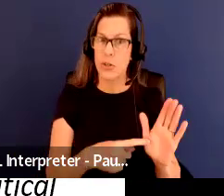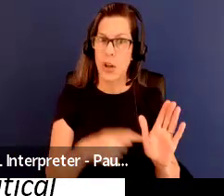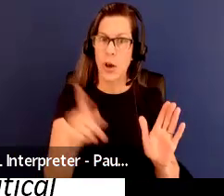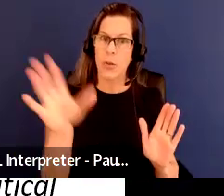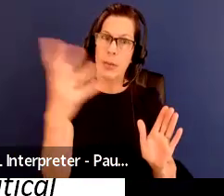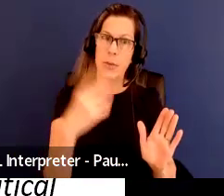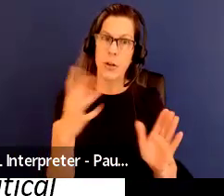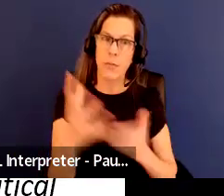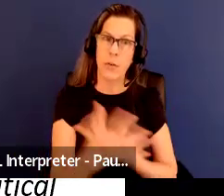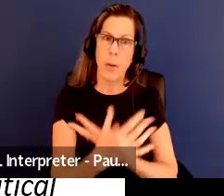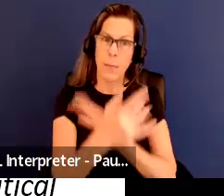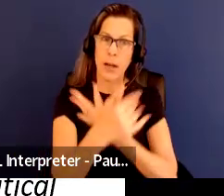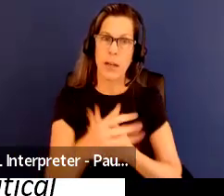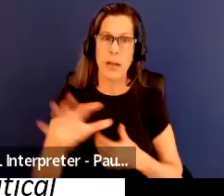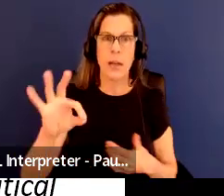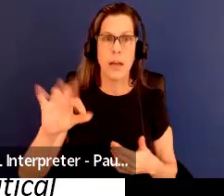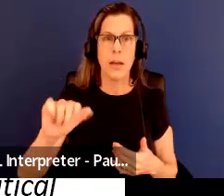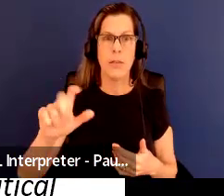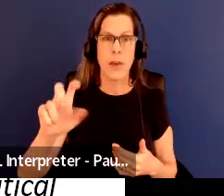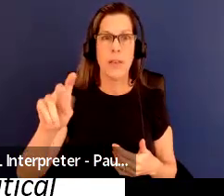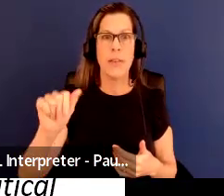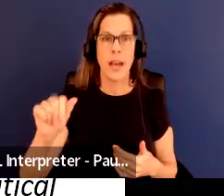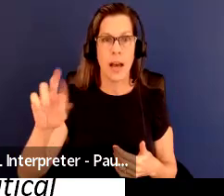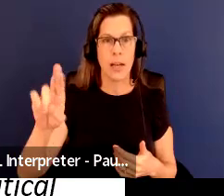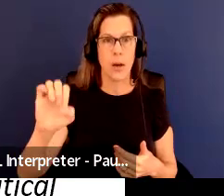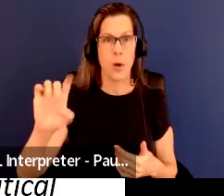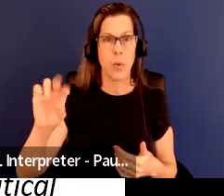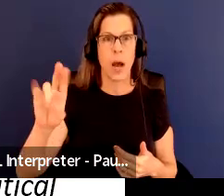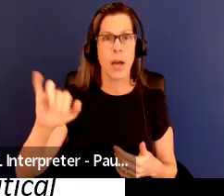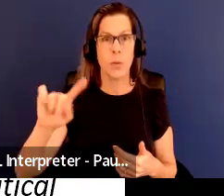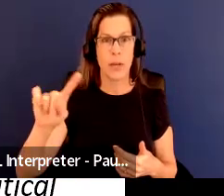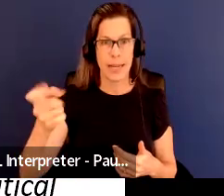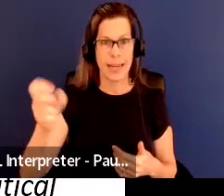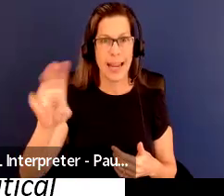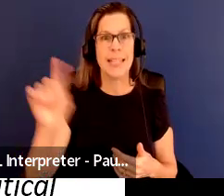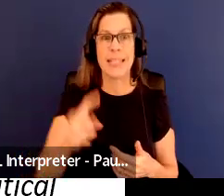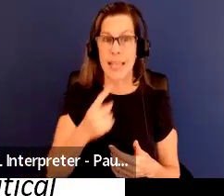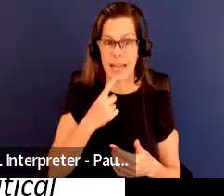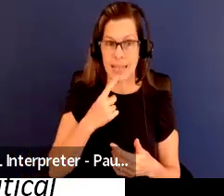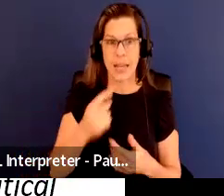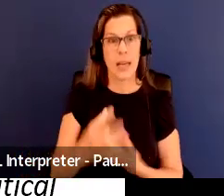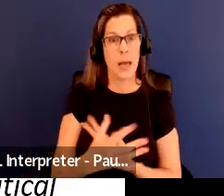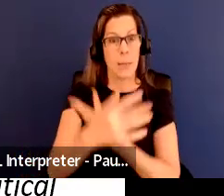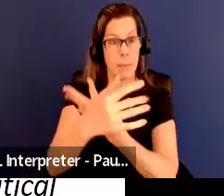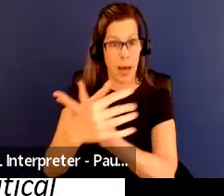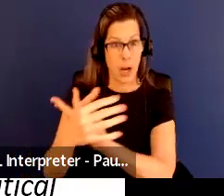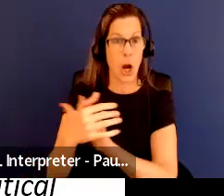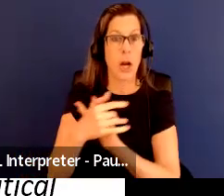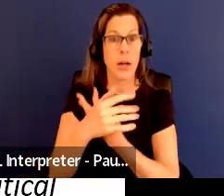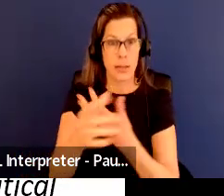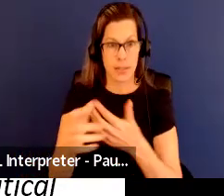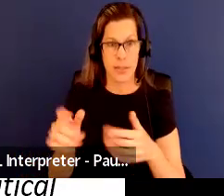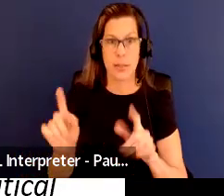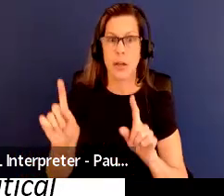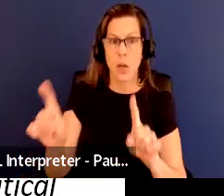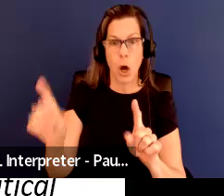butterfly. Fabiana Rodriguez says, monarch butterflies migrate freely across the Americas in search